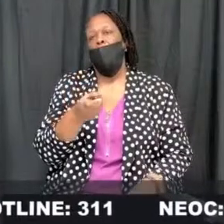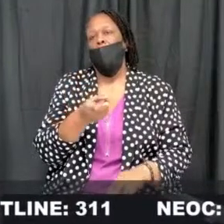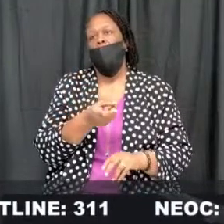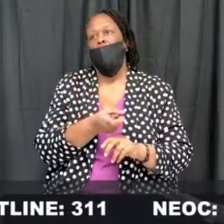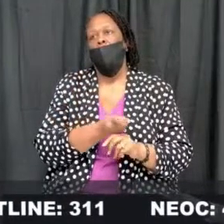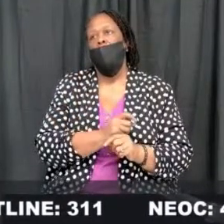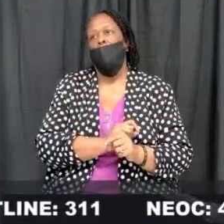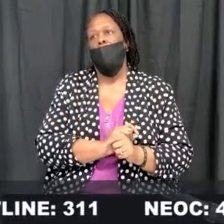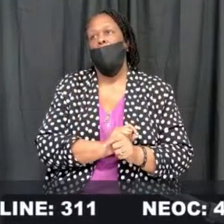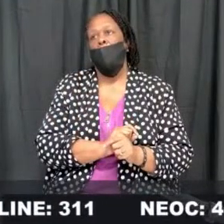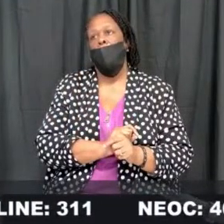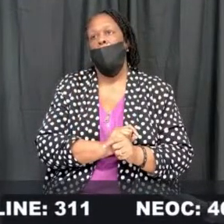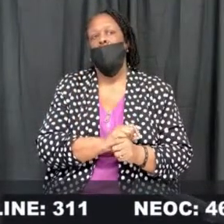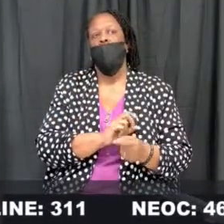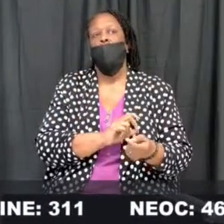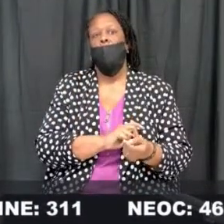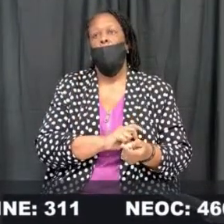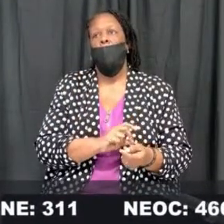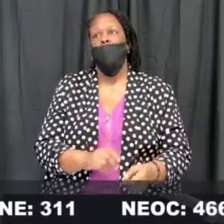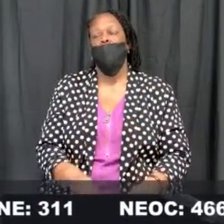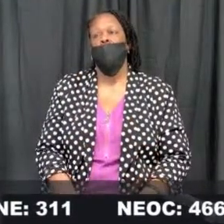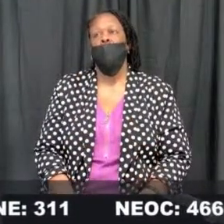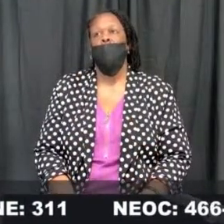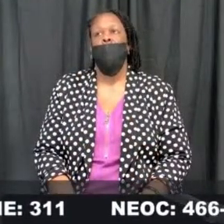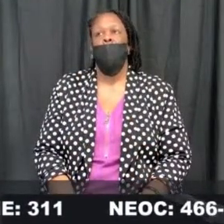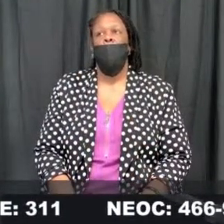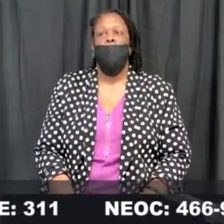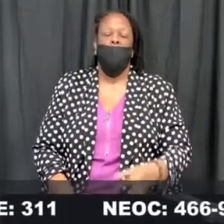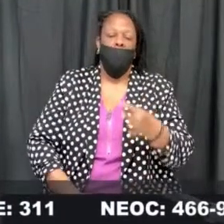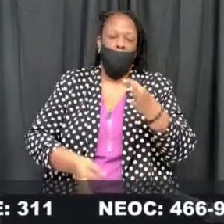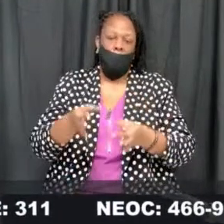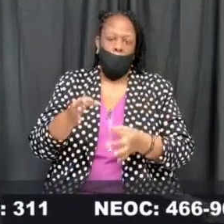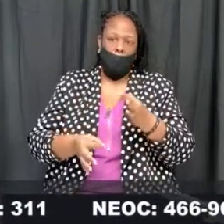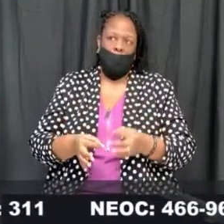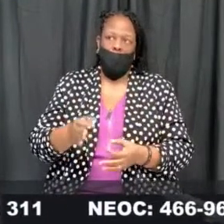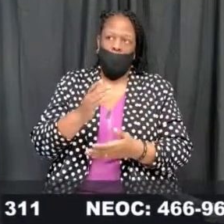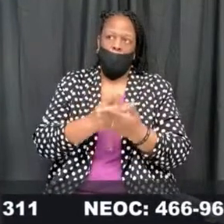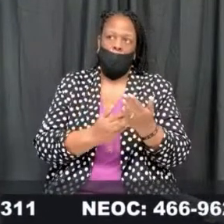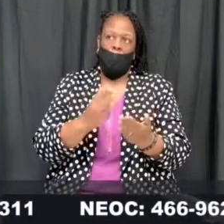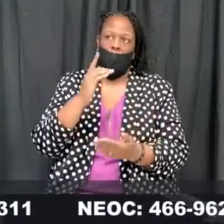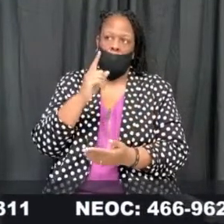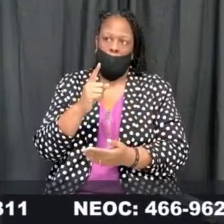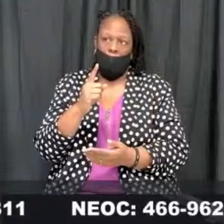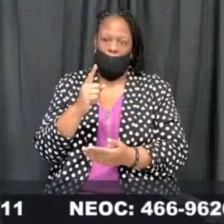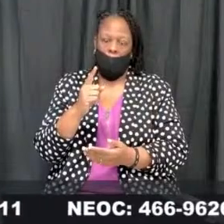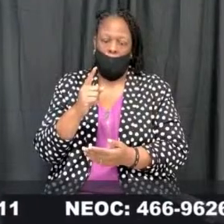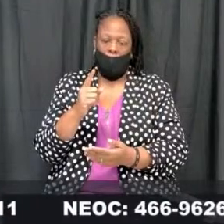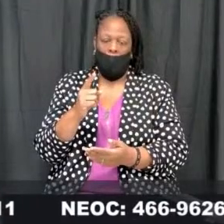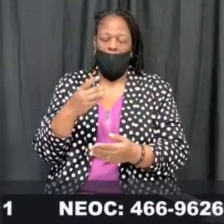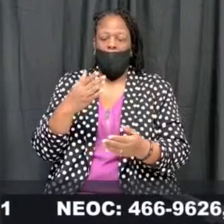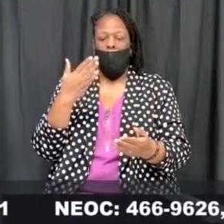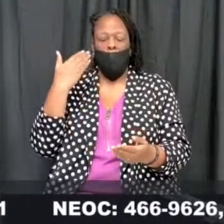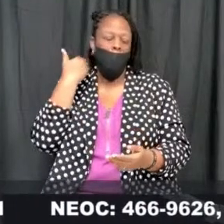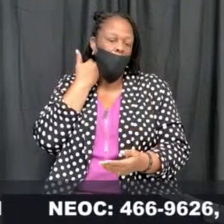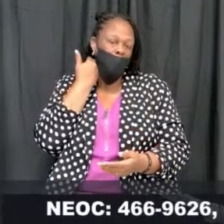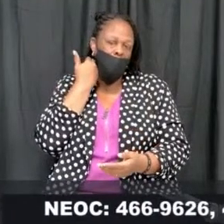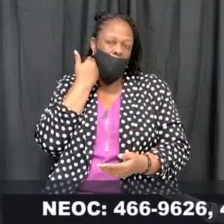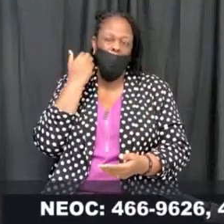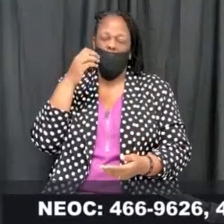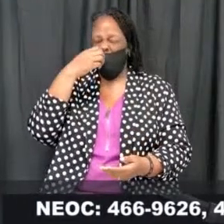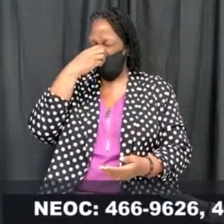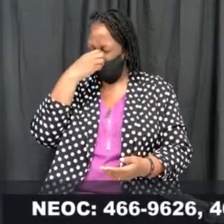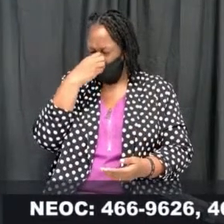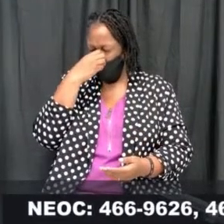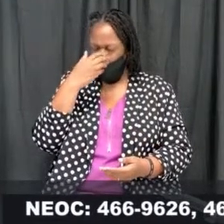room, Dr. Wilkinson or Dr. Laws. If an individual has just gotten over a bad flu, is it